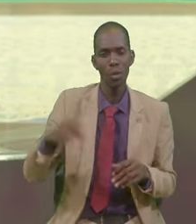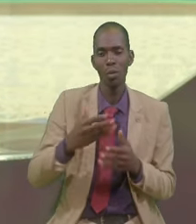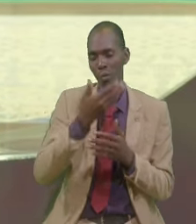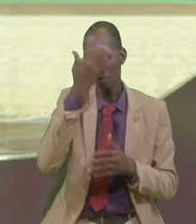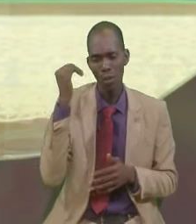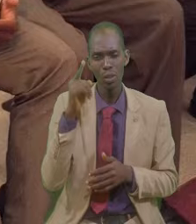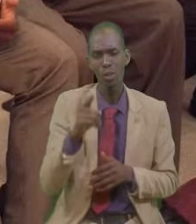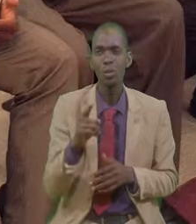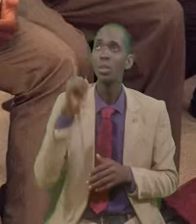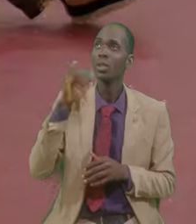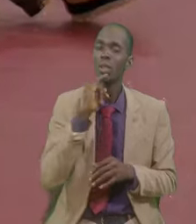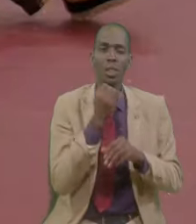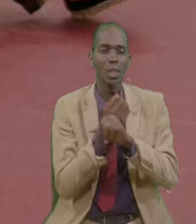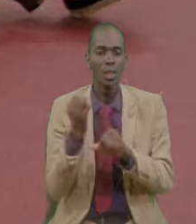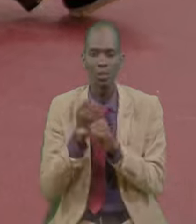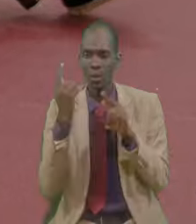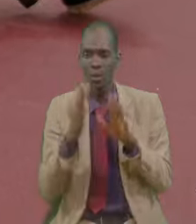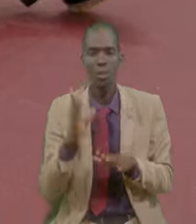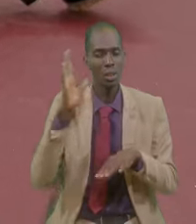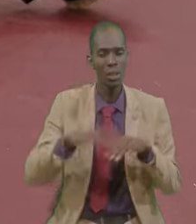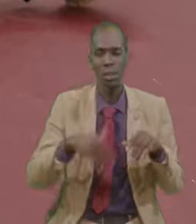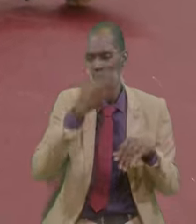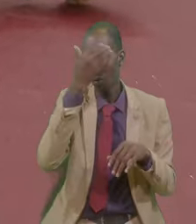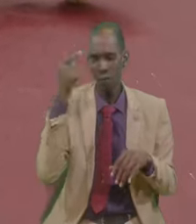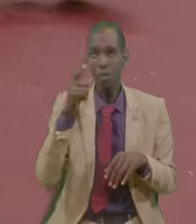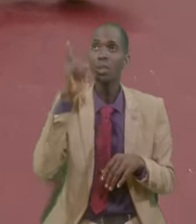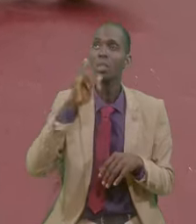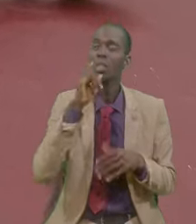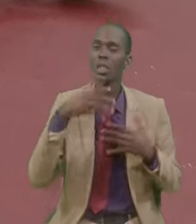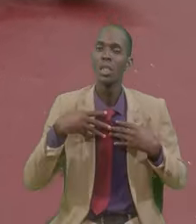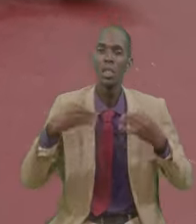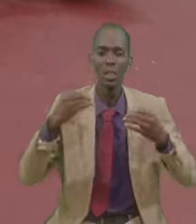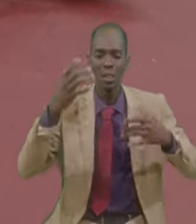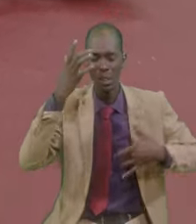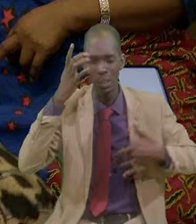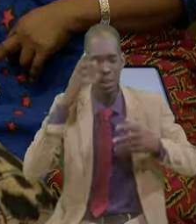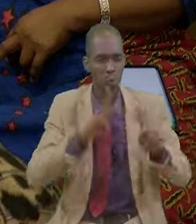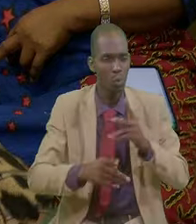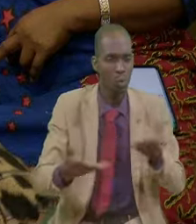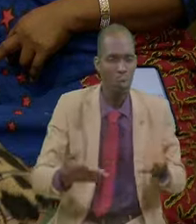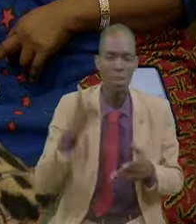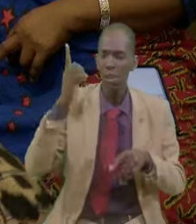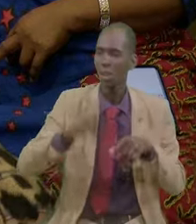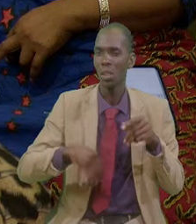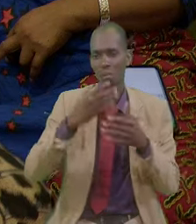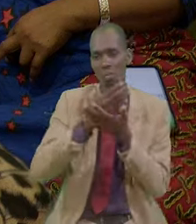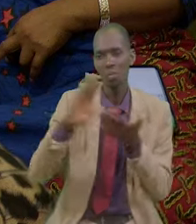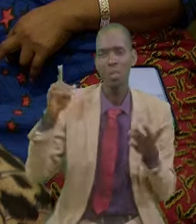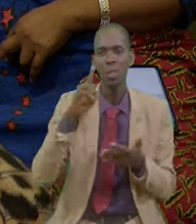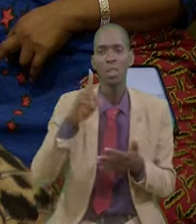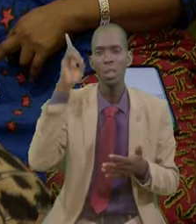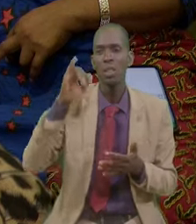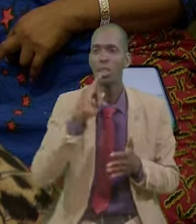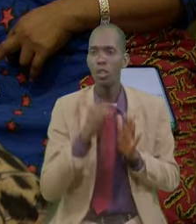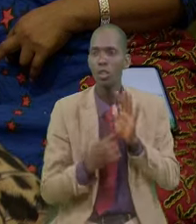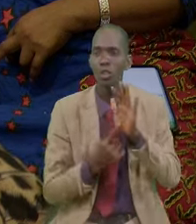tonight. How can he pass you by? He's healing all sick people here tonight. How can he pass you by? He's showing his love to everyone,